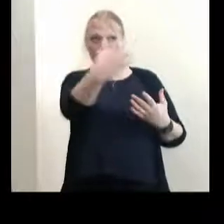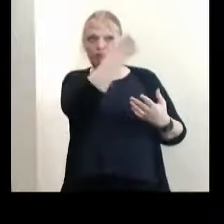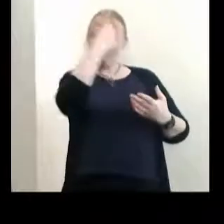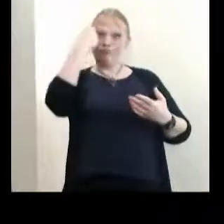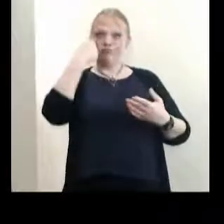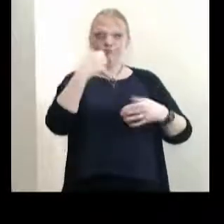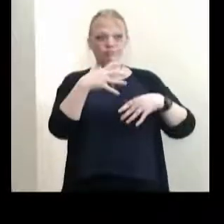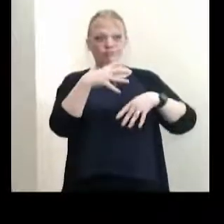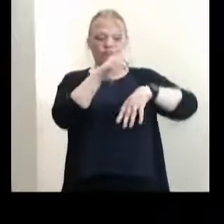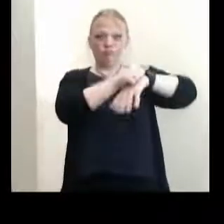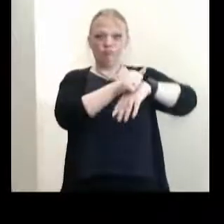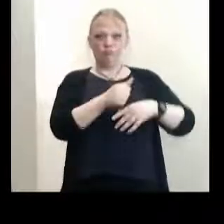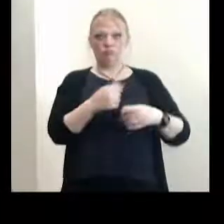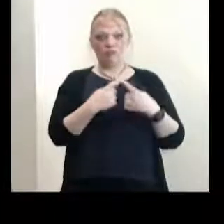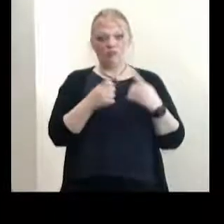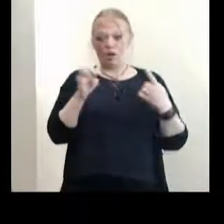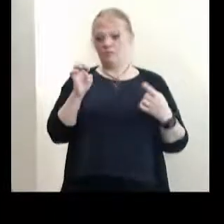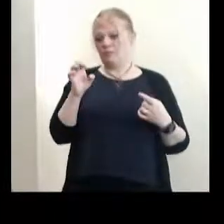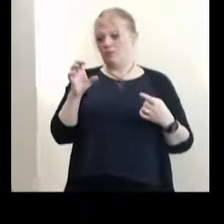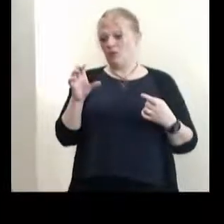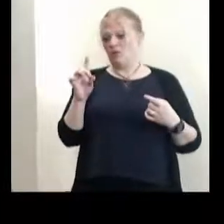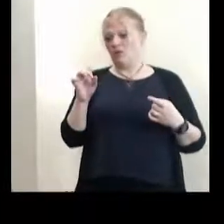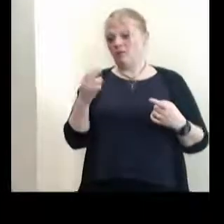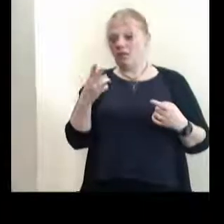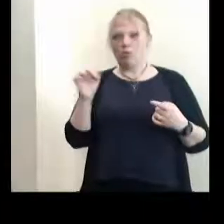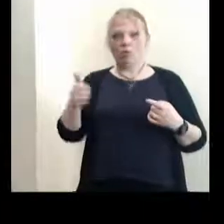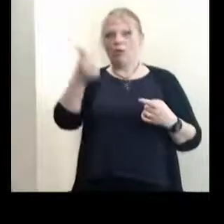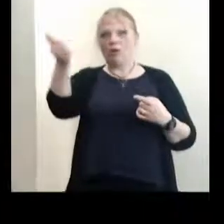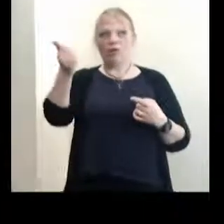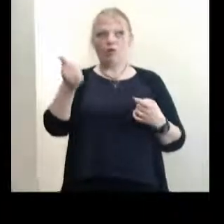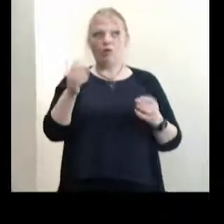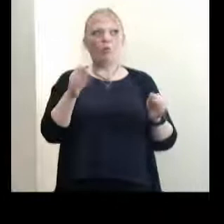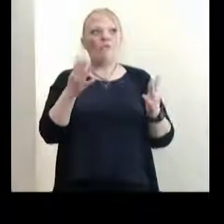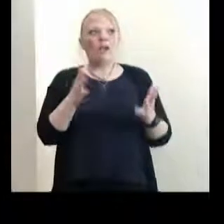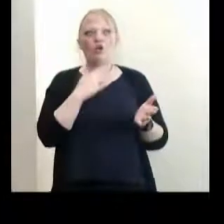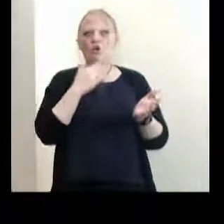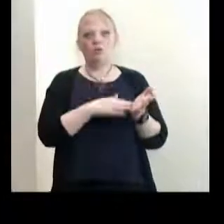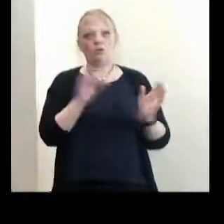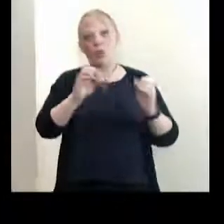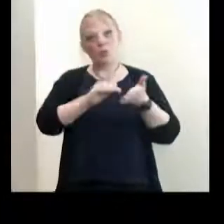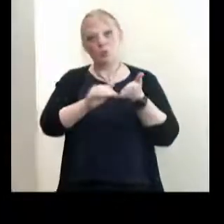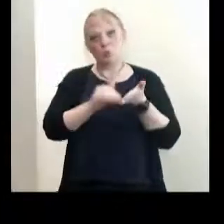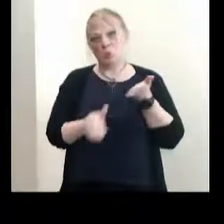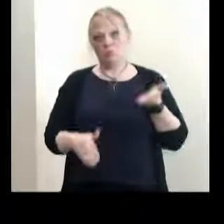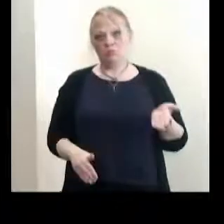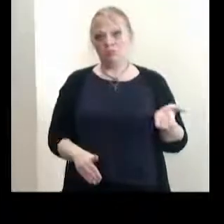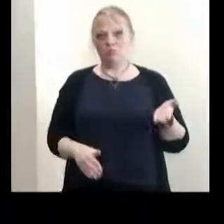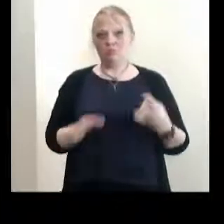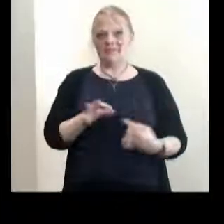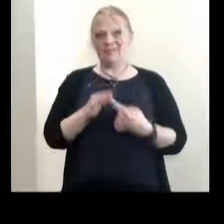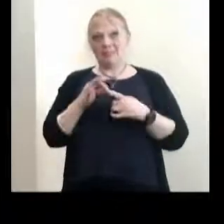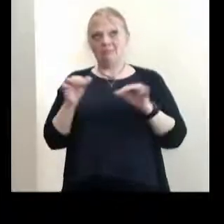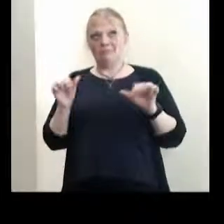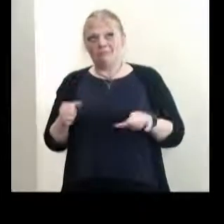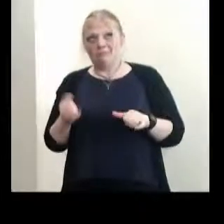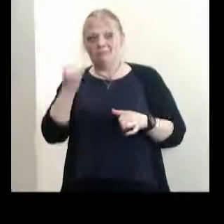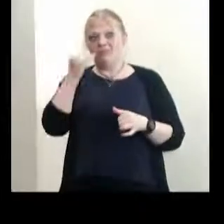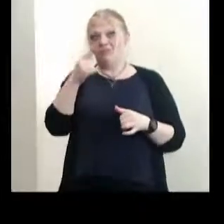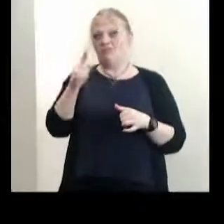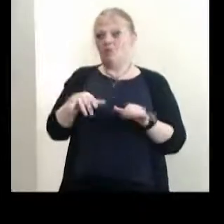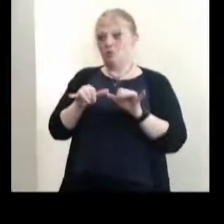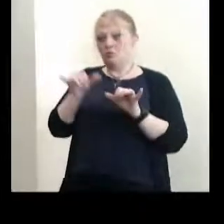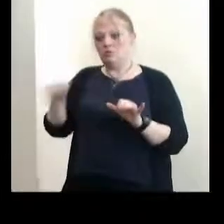the Erie County Department of Health or the other providers that are out there. There's no excuse now, other than potentially if you were homebound